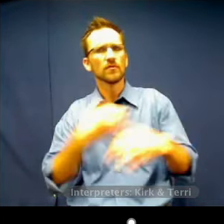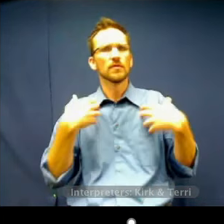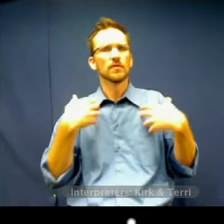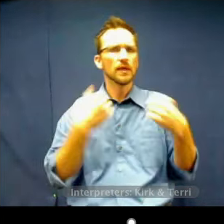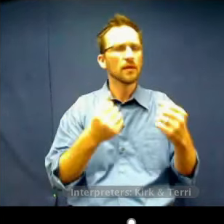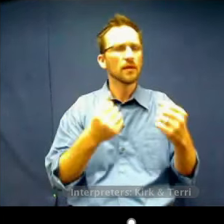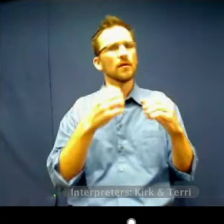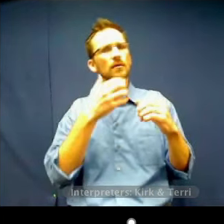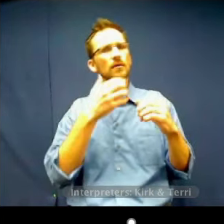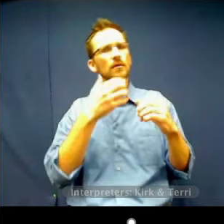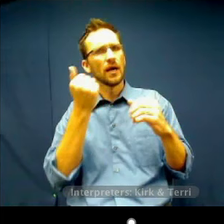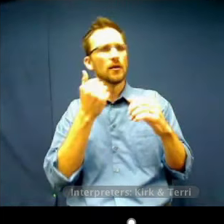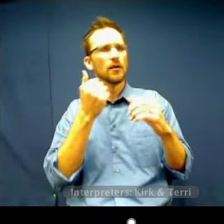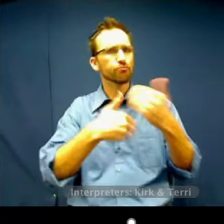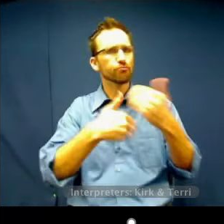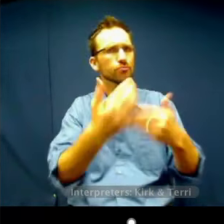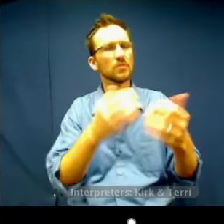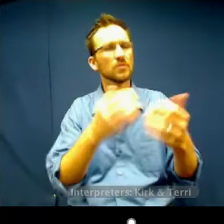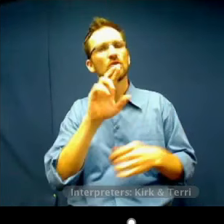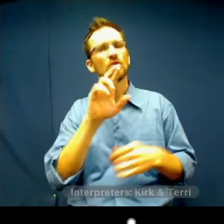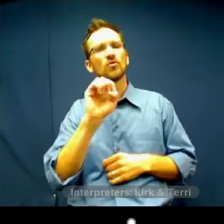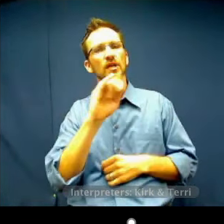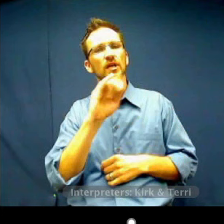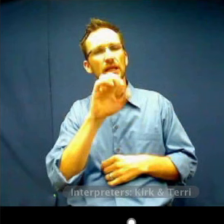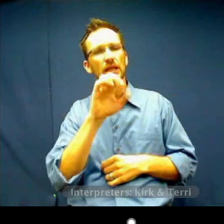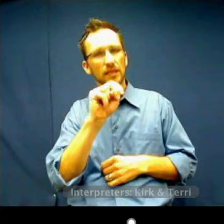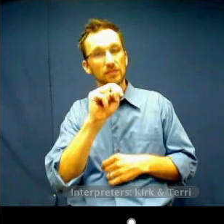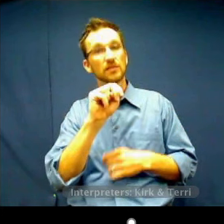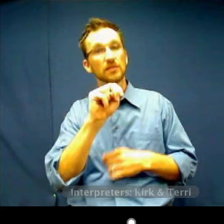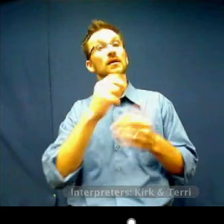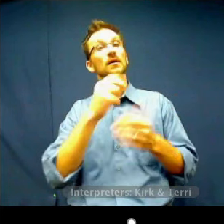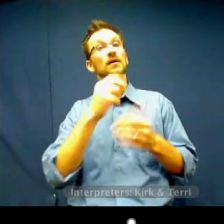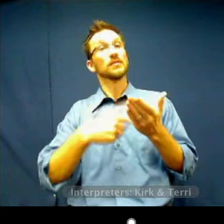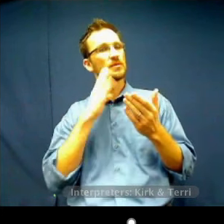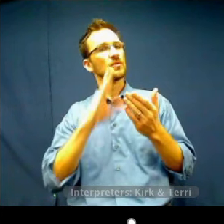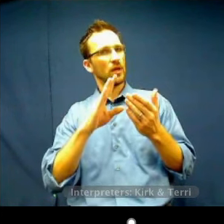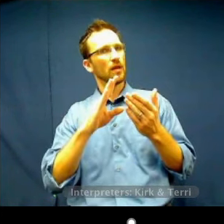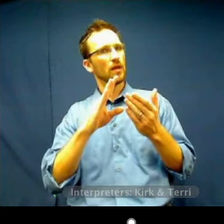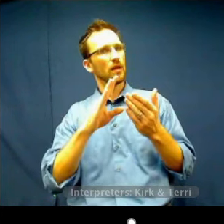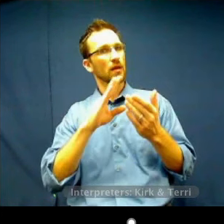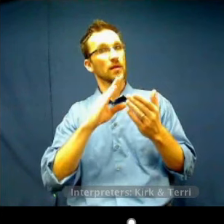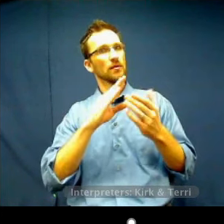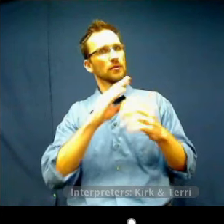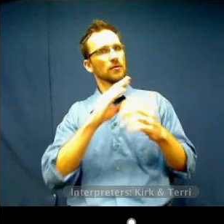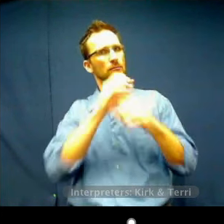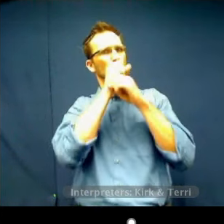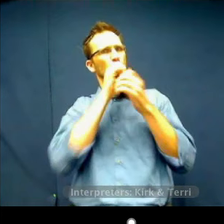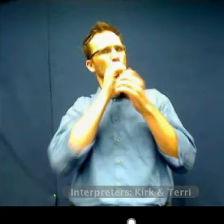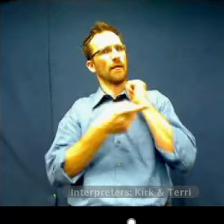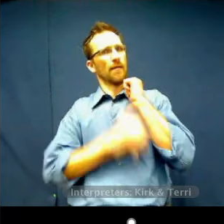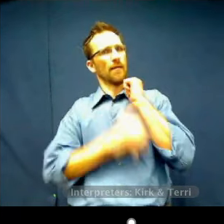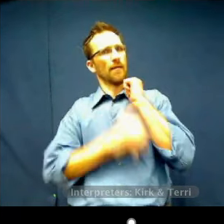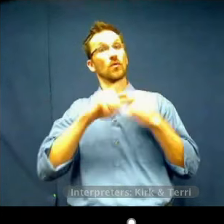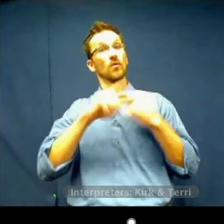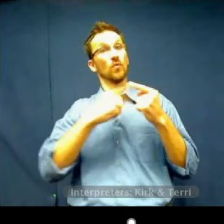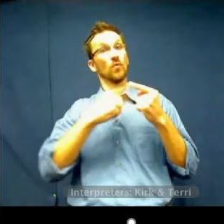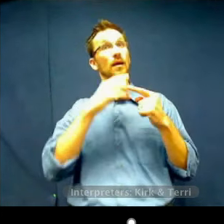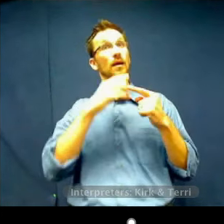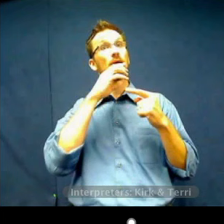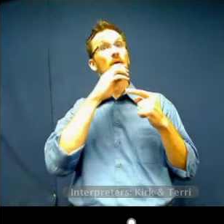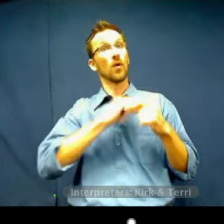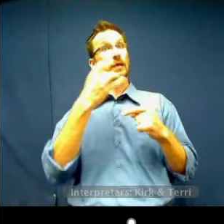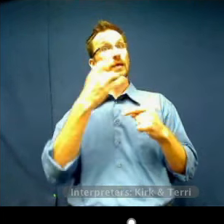that their records are protected when they become an adult. There's another type of matter